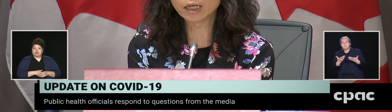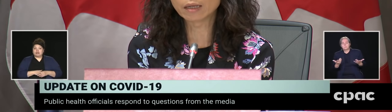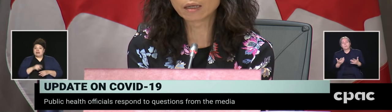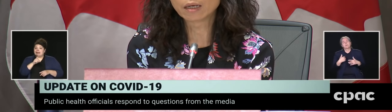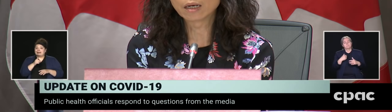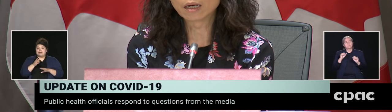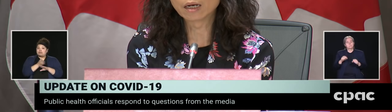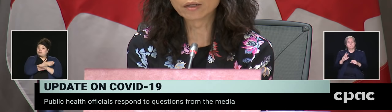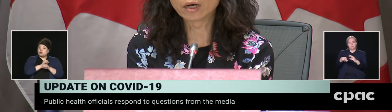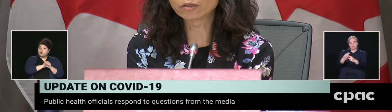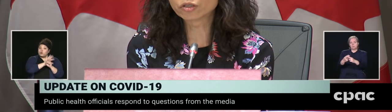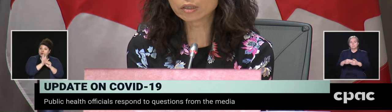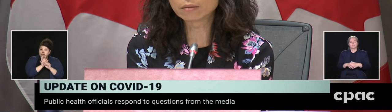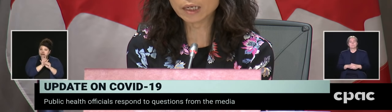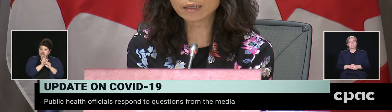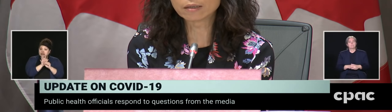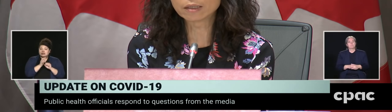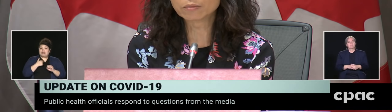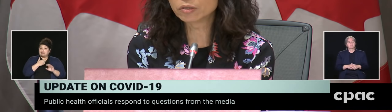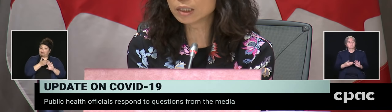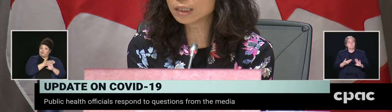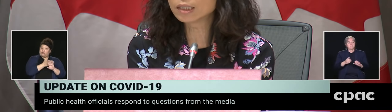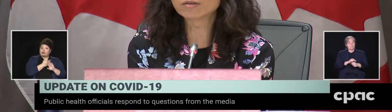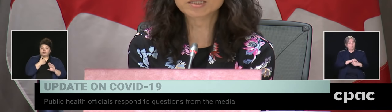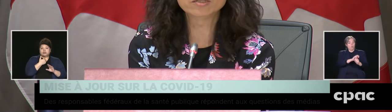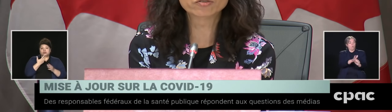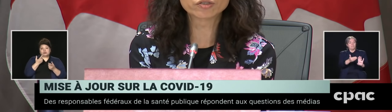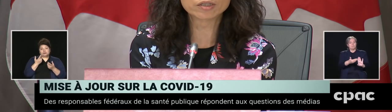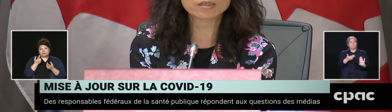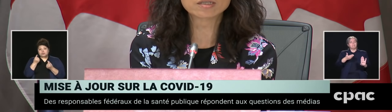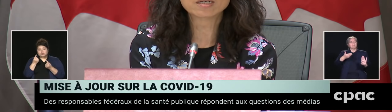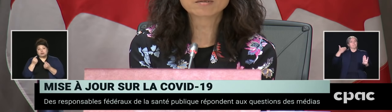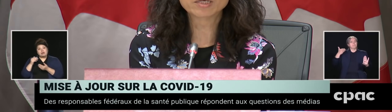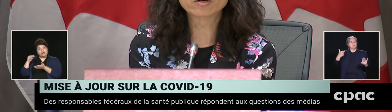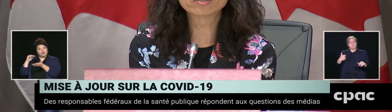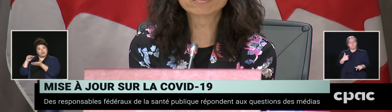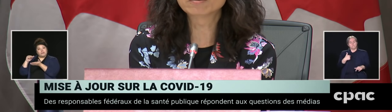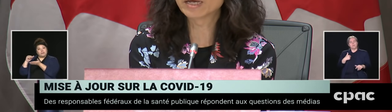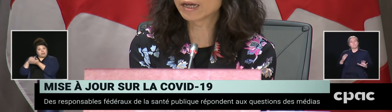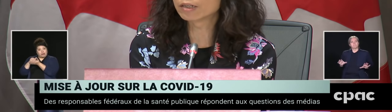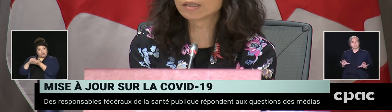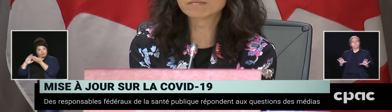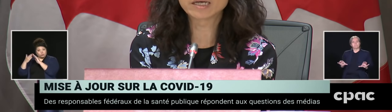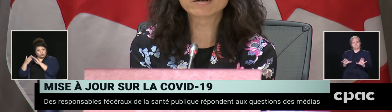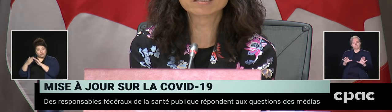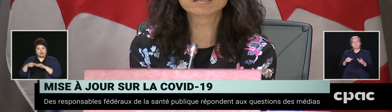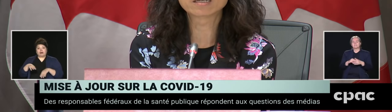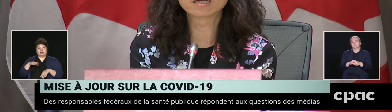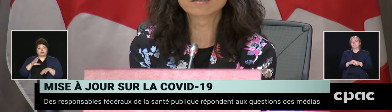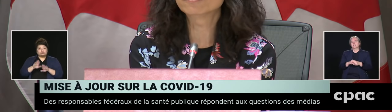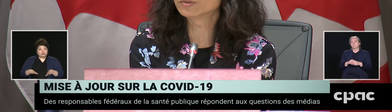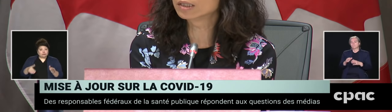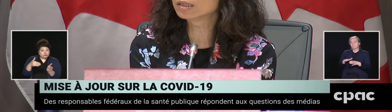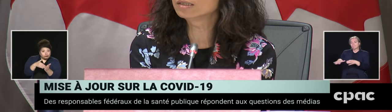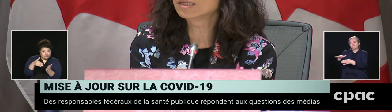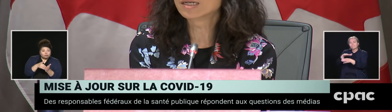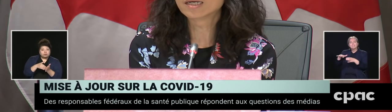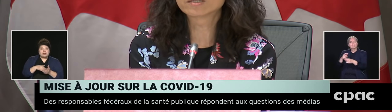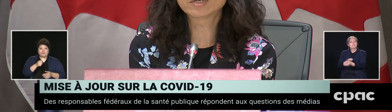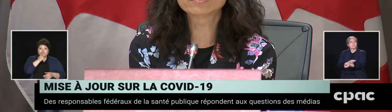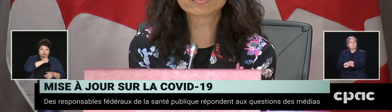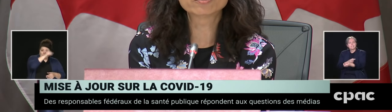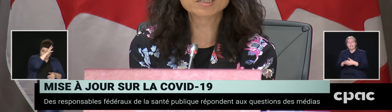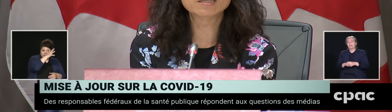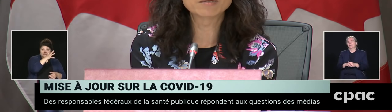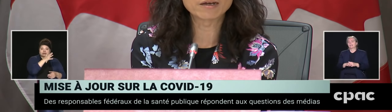hard with not just the medical community or pediatricians, but also with parents and parent influencers,